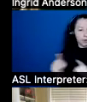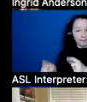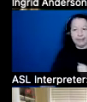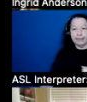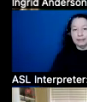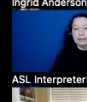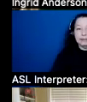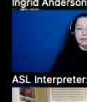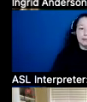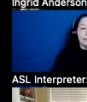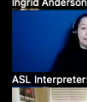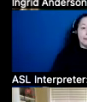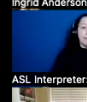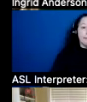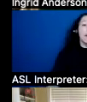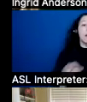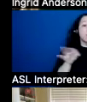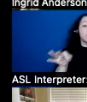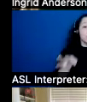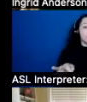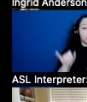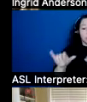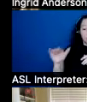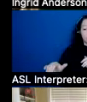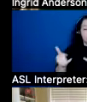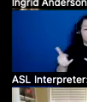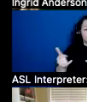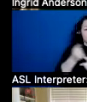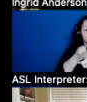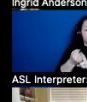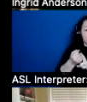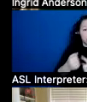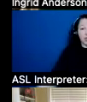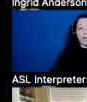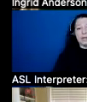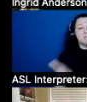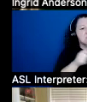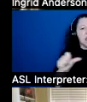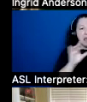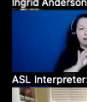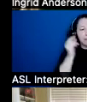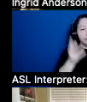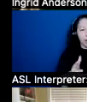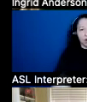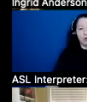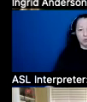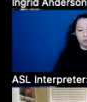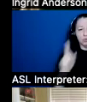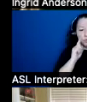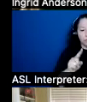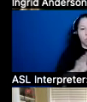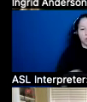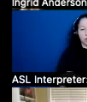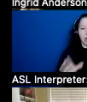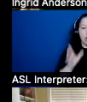occurring, a description of the child's current condition, any contact information for the child,